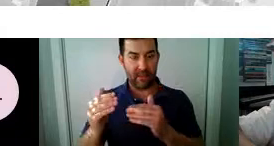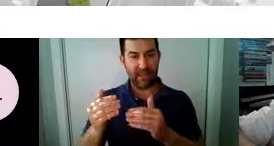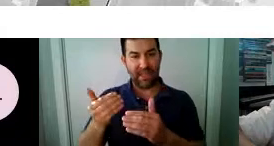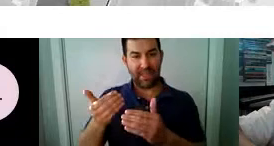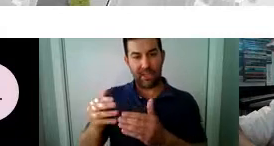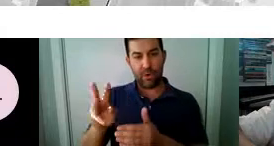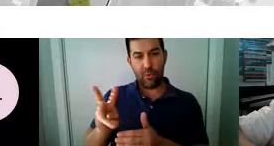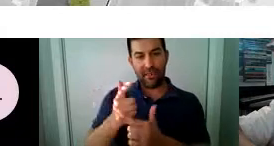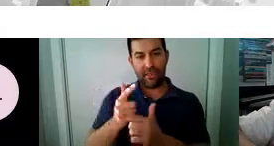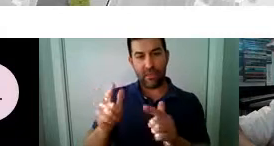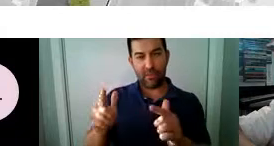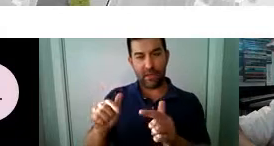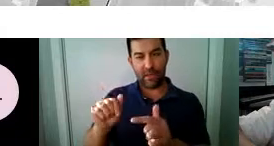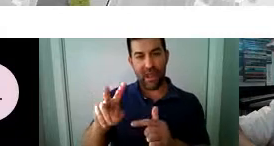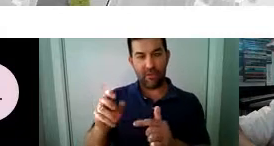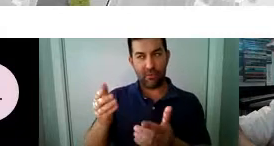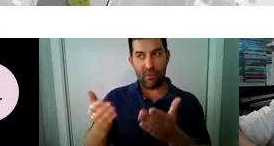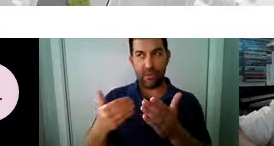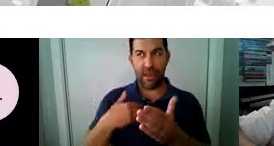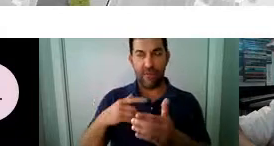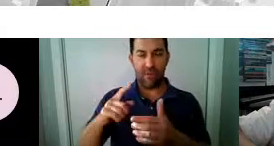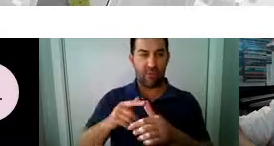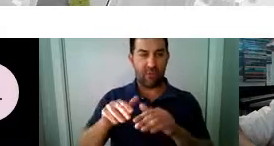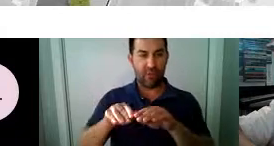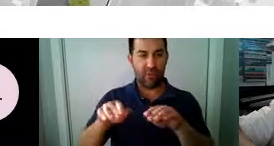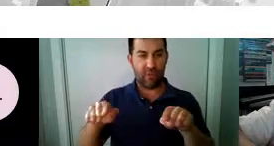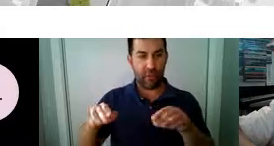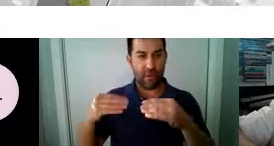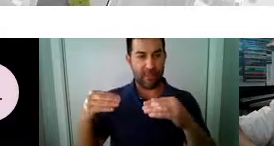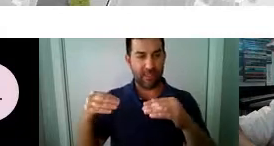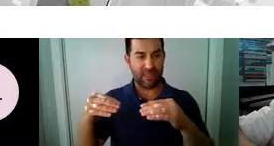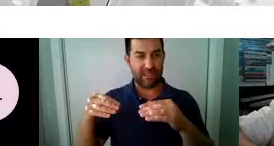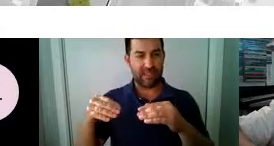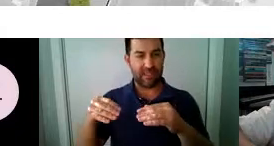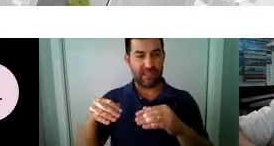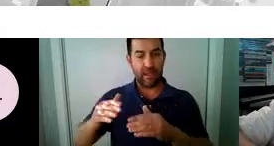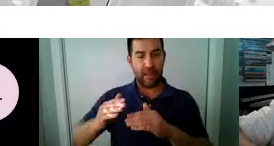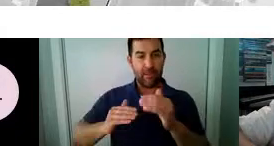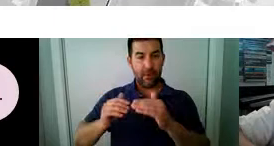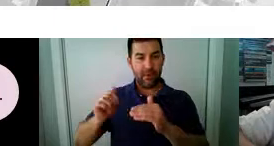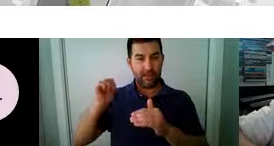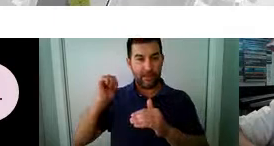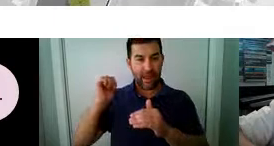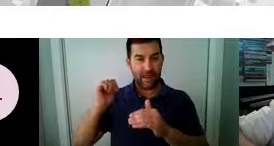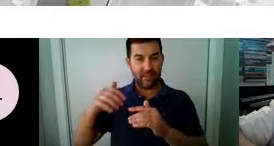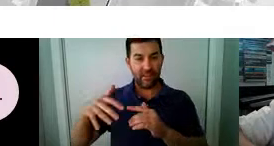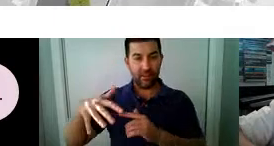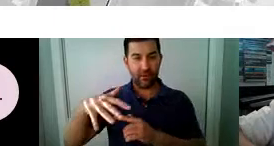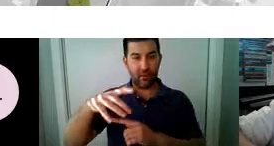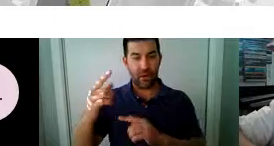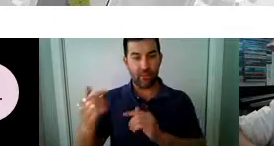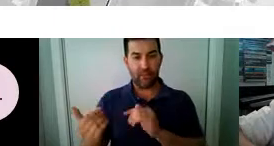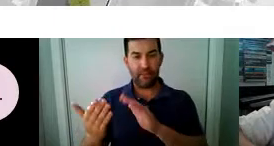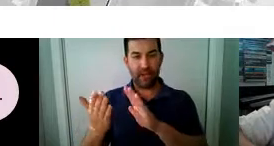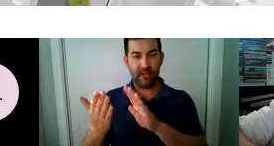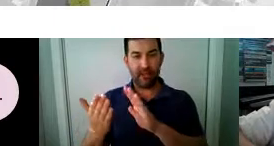Liberty Avenue might have first floor commercial space, while the buildings in the back of the site, which would face, one would face